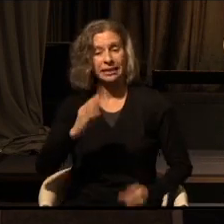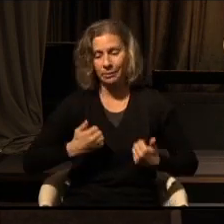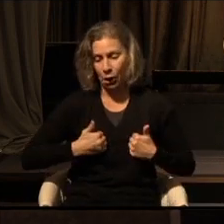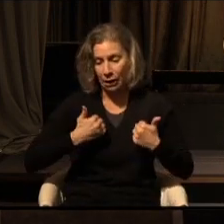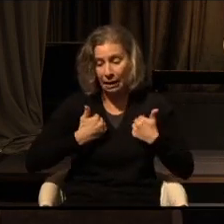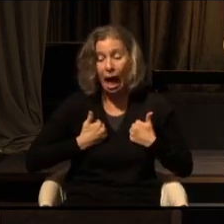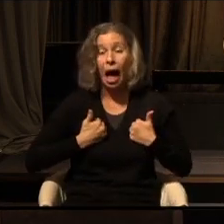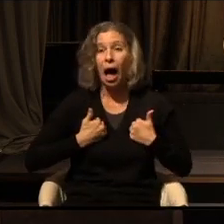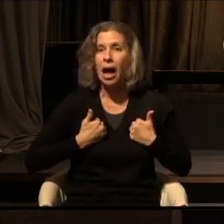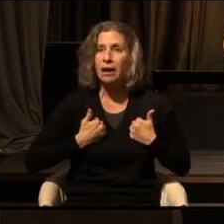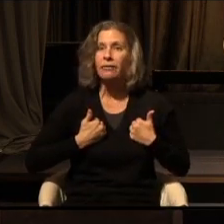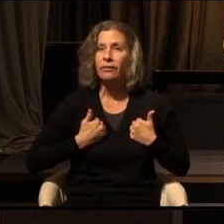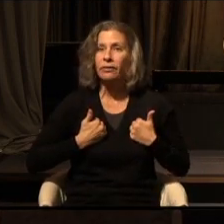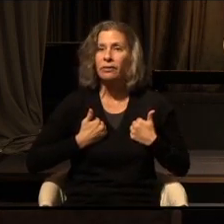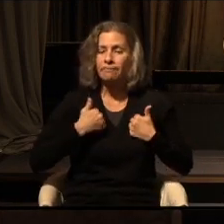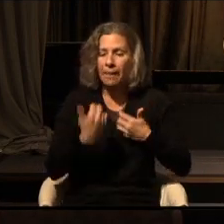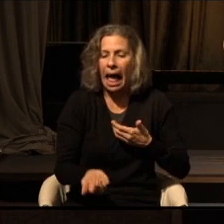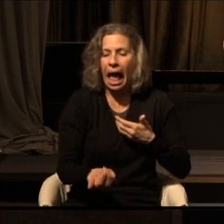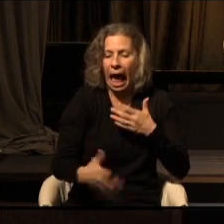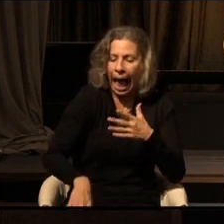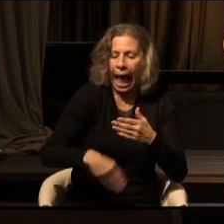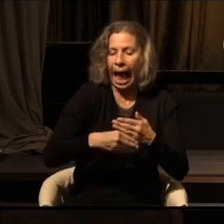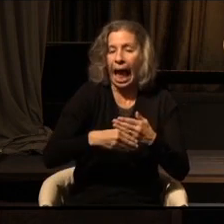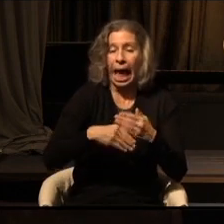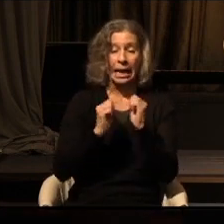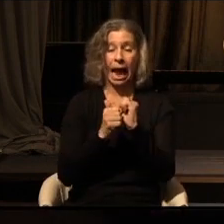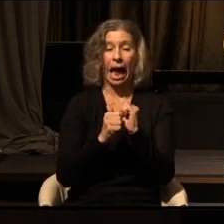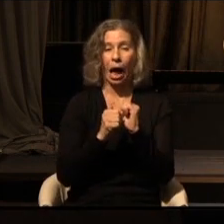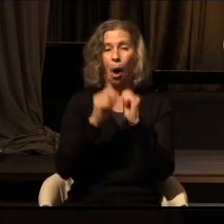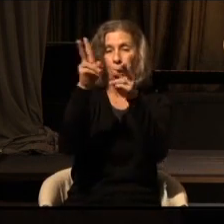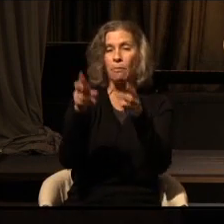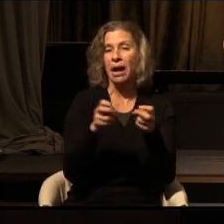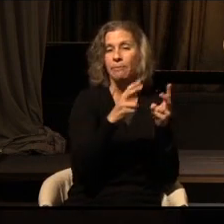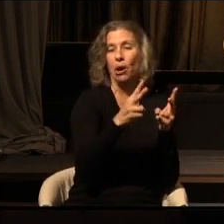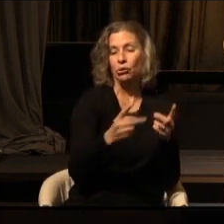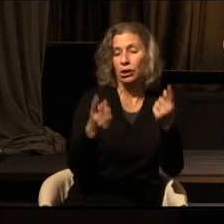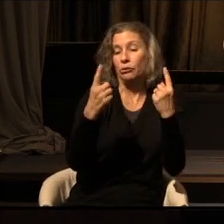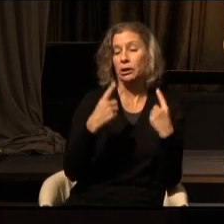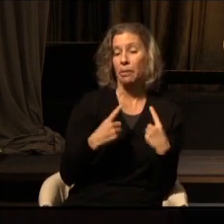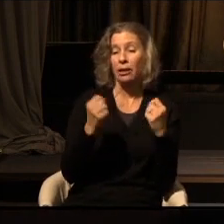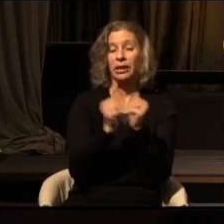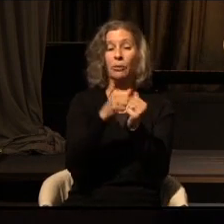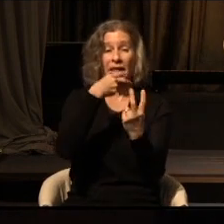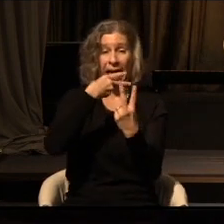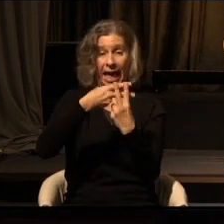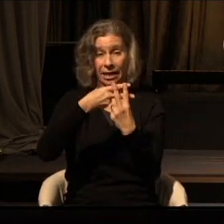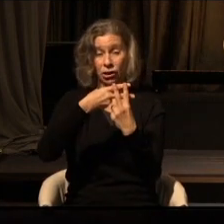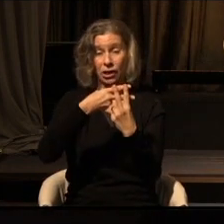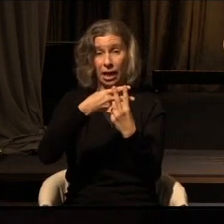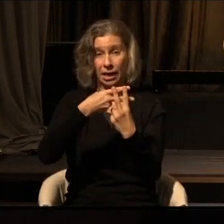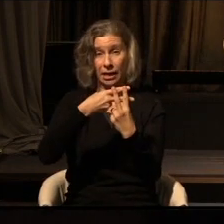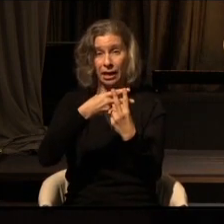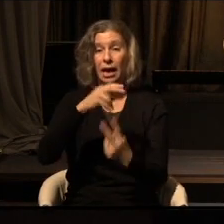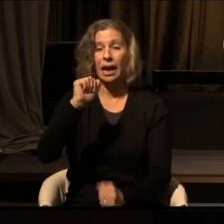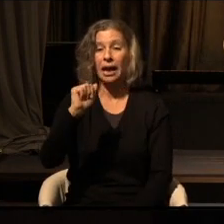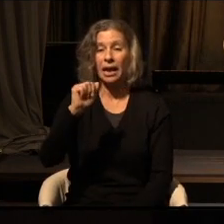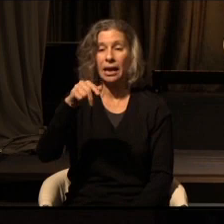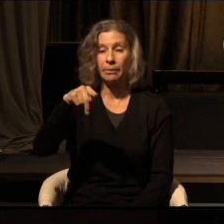Live, we encourage you to add to the conversation by posting your responses with the hashtag